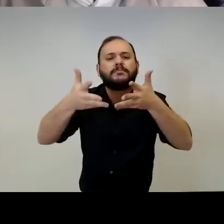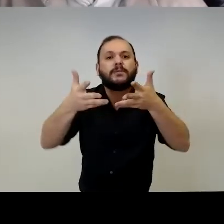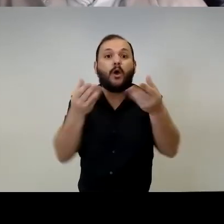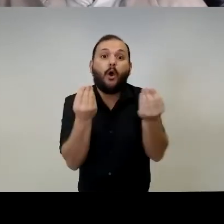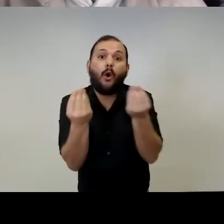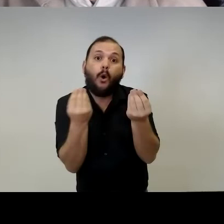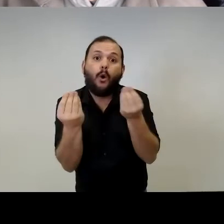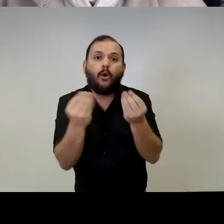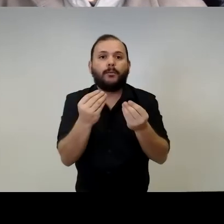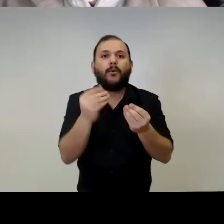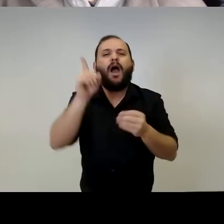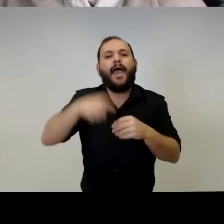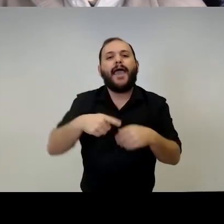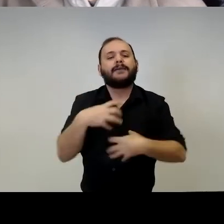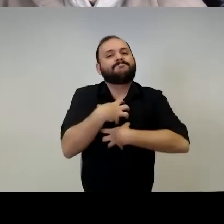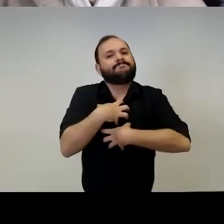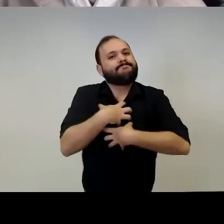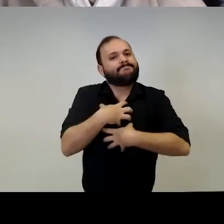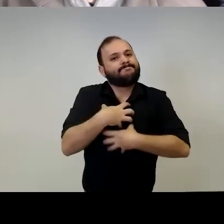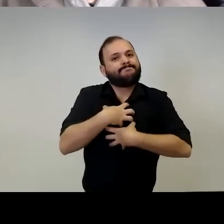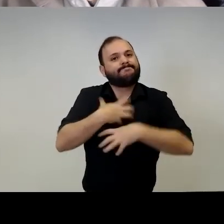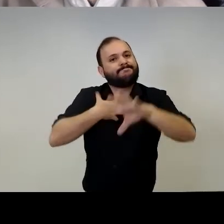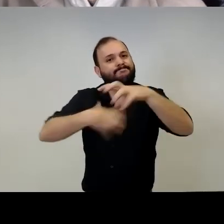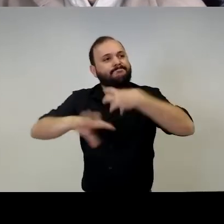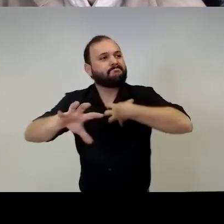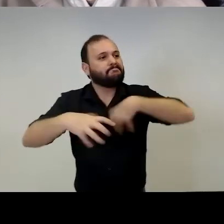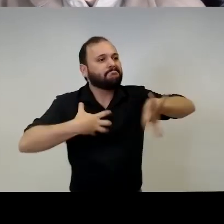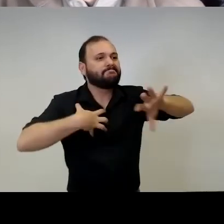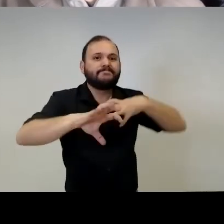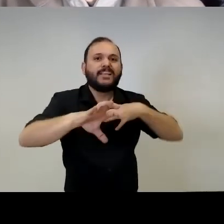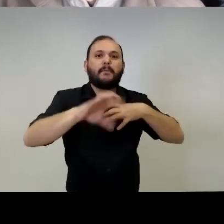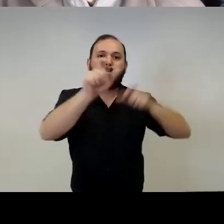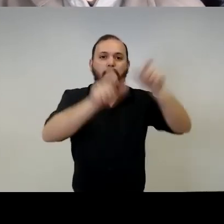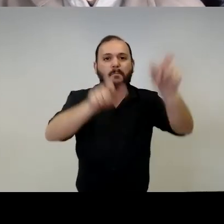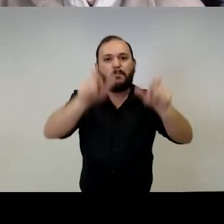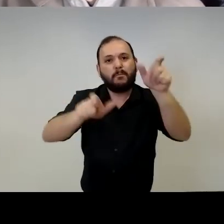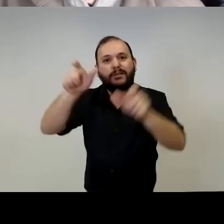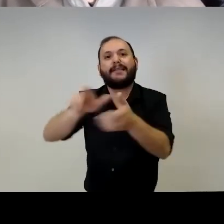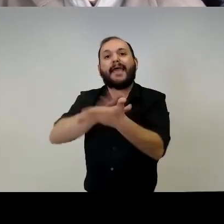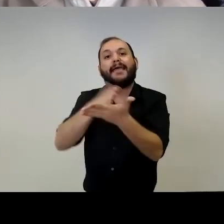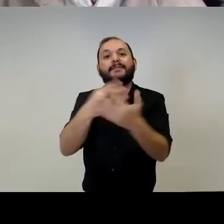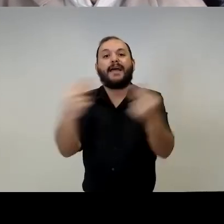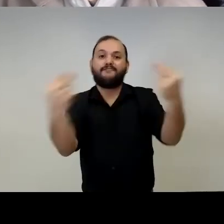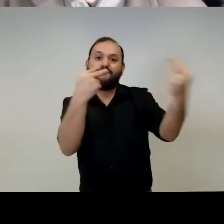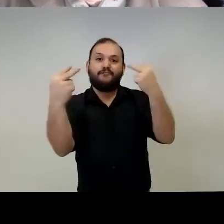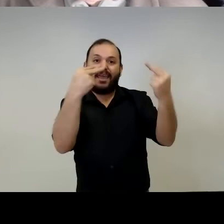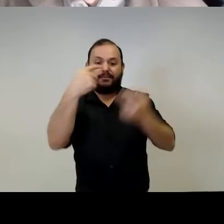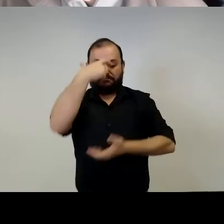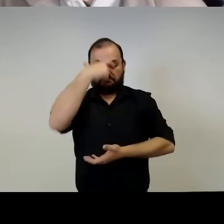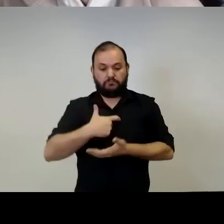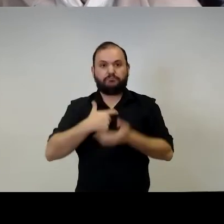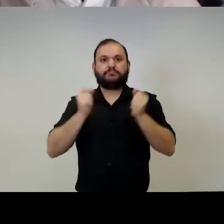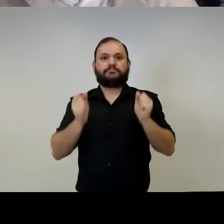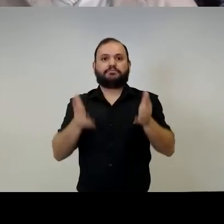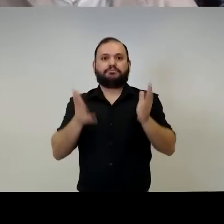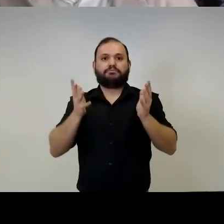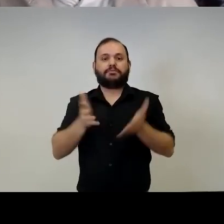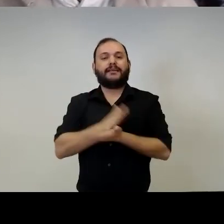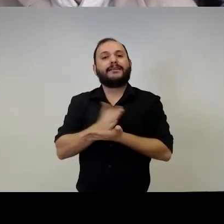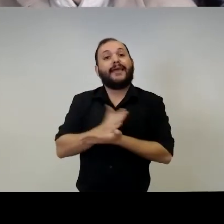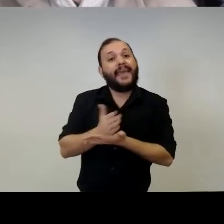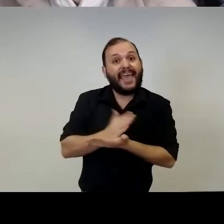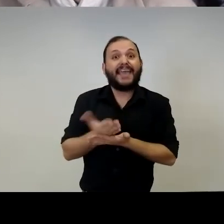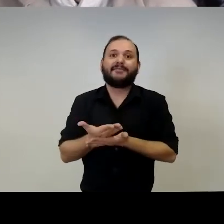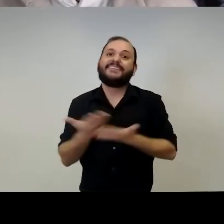listeners versus sign language interpreting users to omissions in interpretations? Of course, all of these projects require